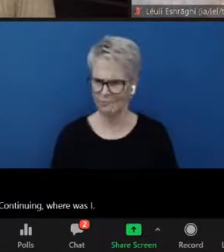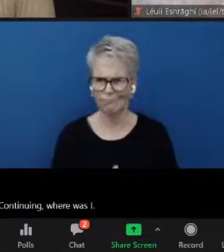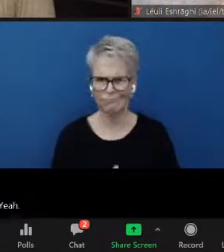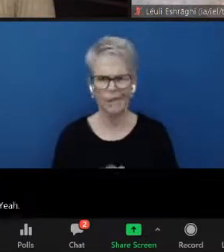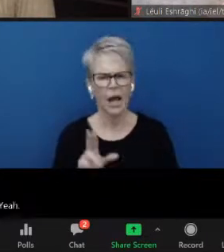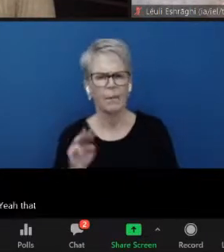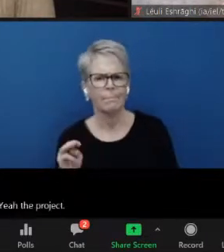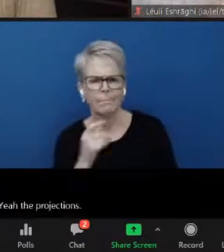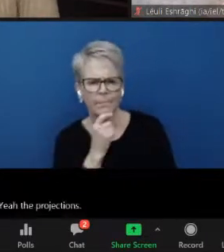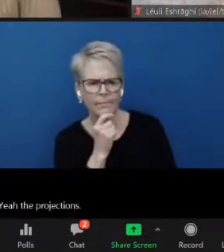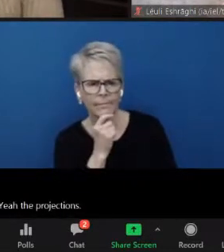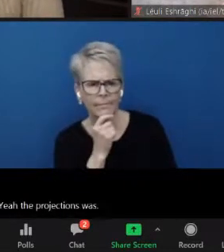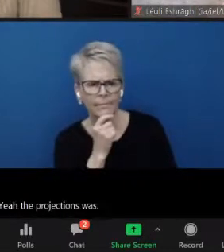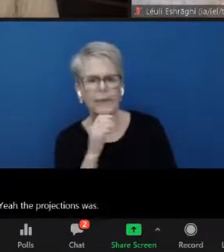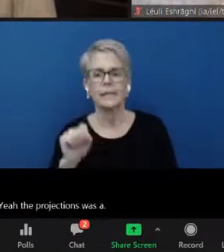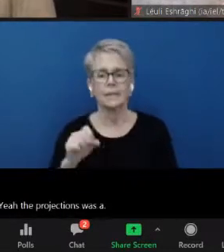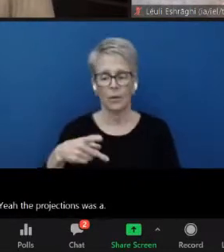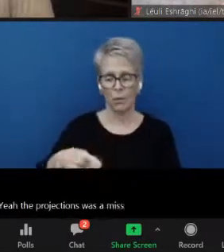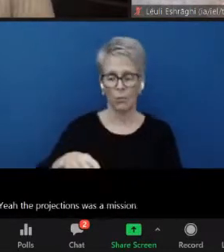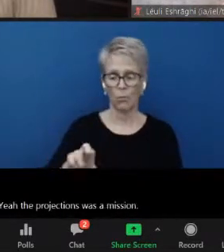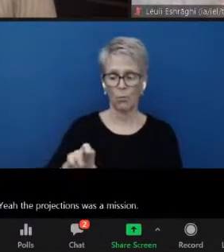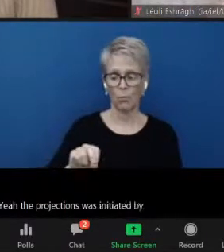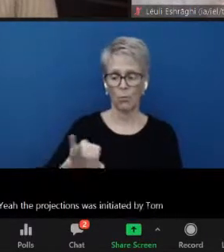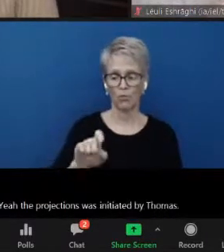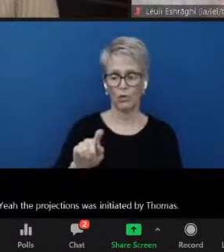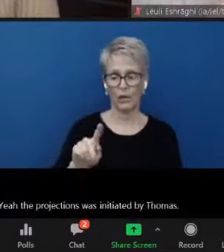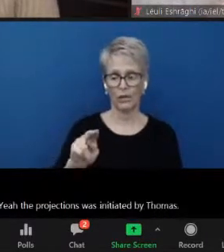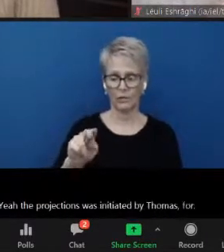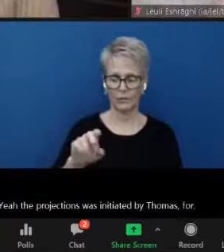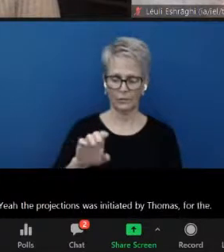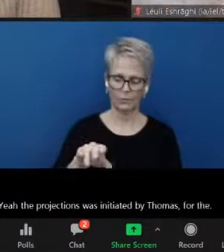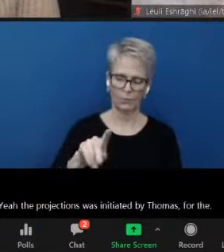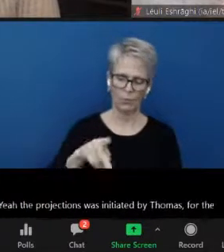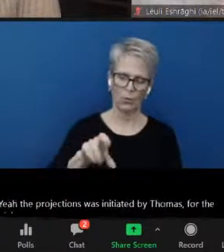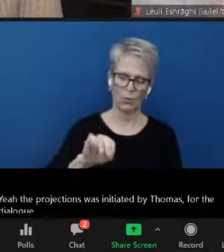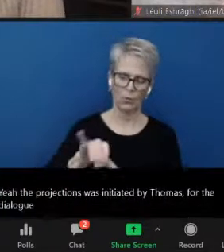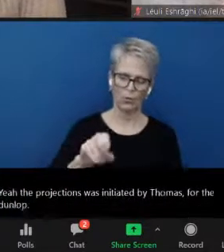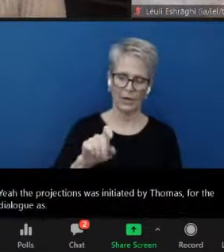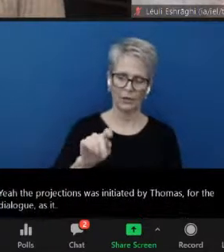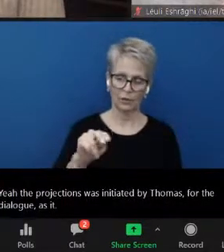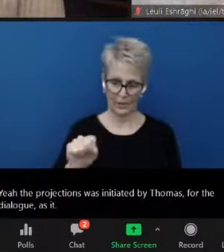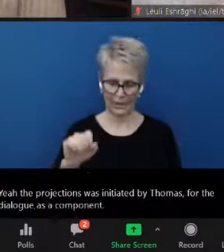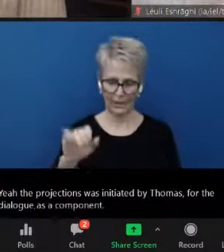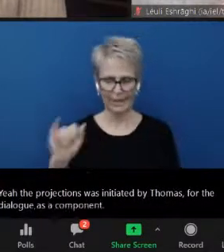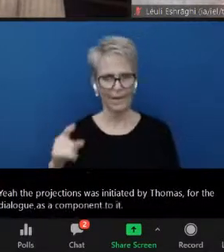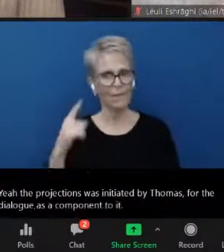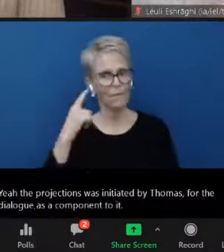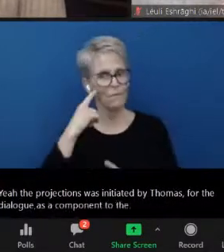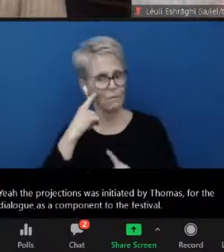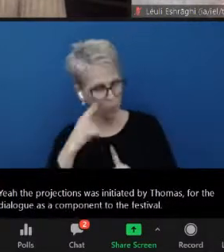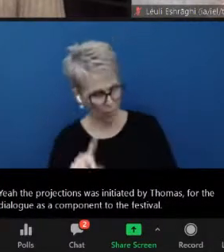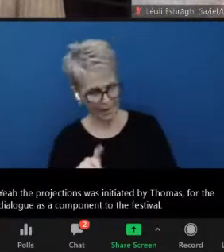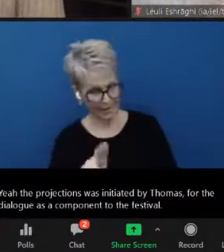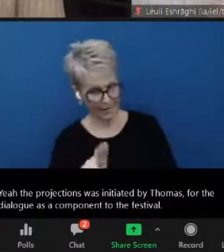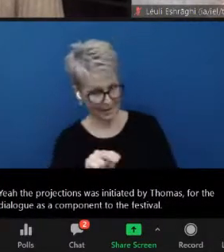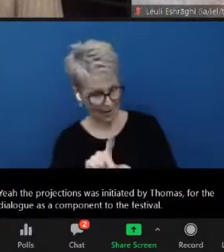The projections was initiated by Thomas for the Dunlop as a component to the festival.